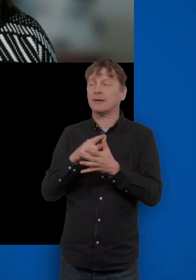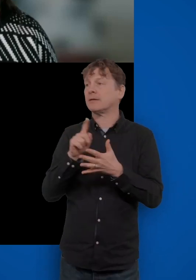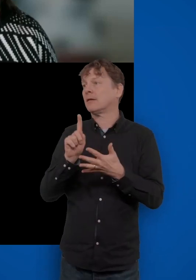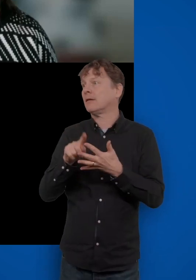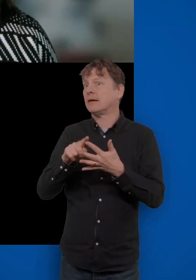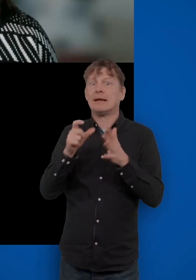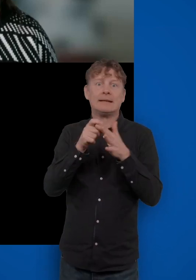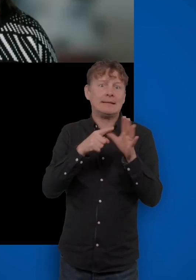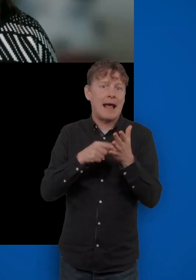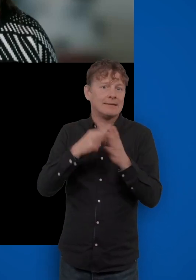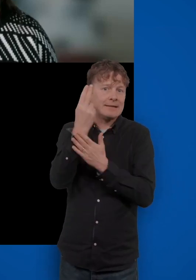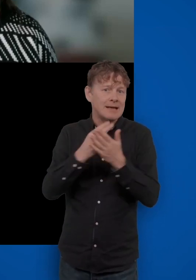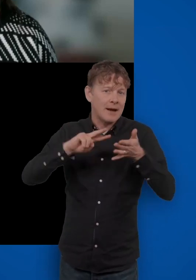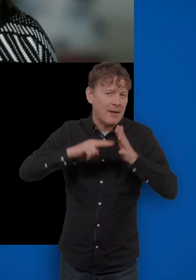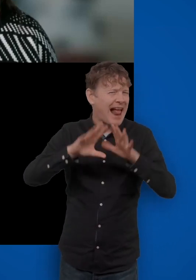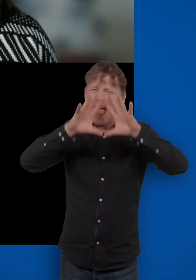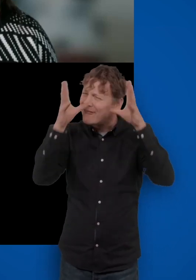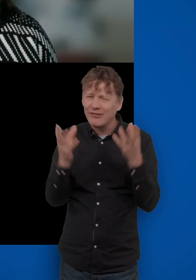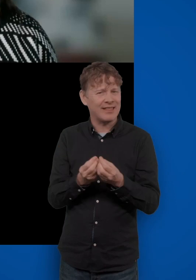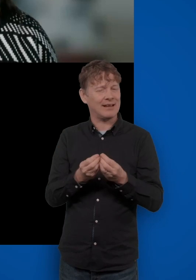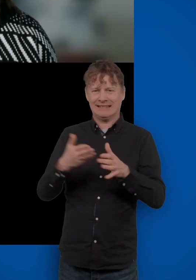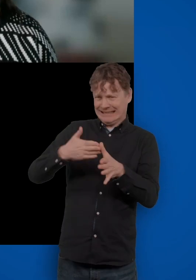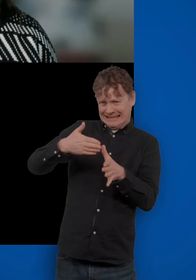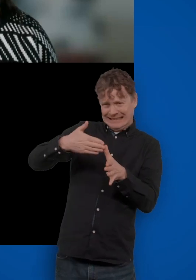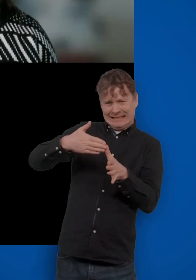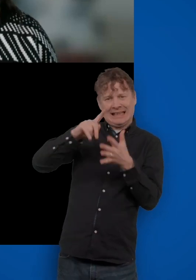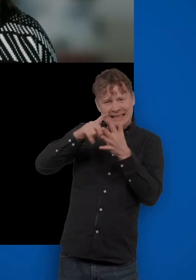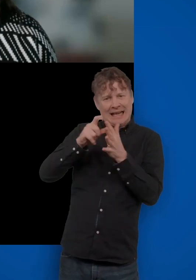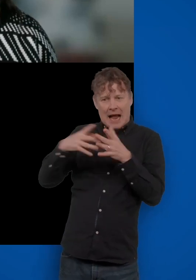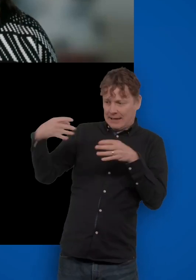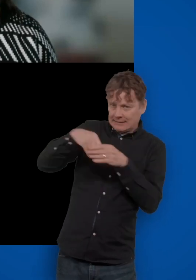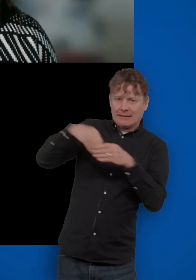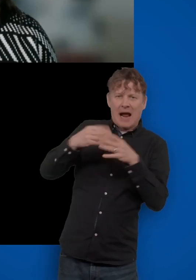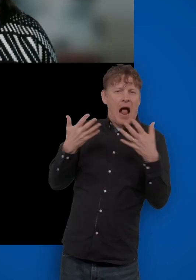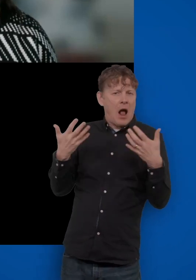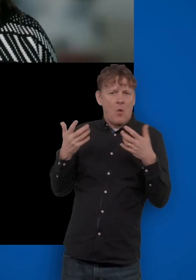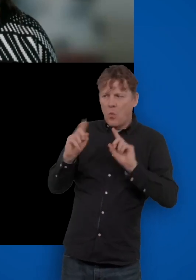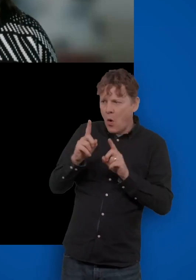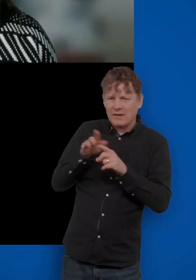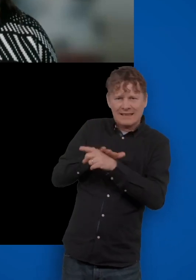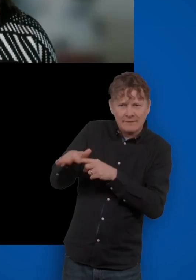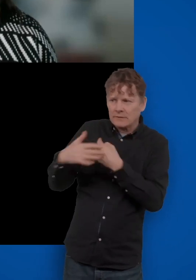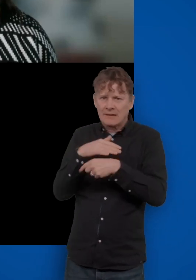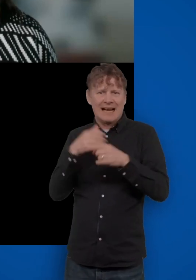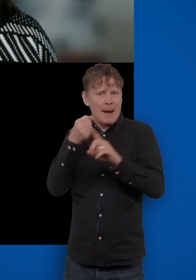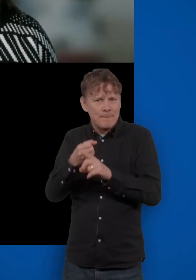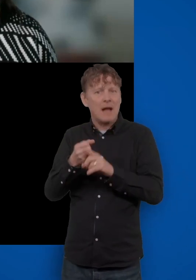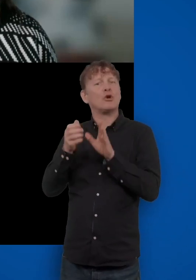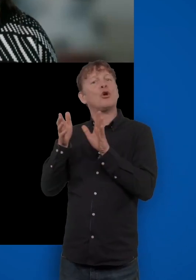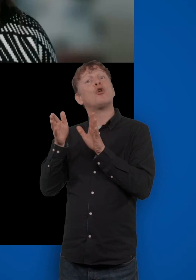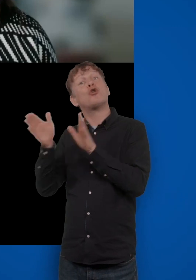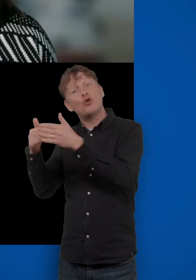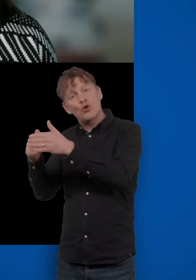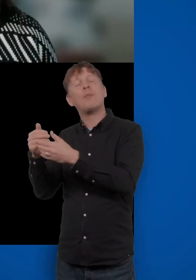their data design plan, all of that. But how does EDI impact here? And the cube can help them to do